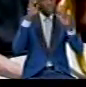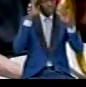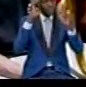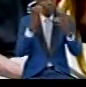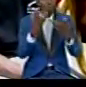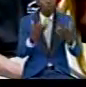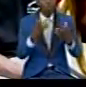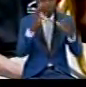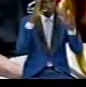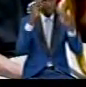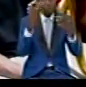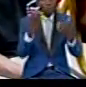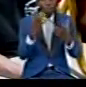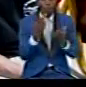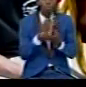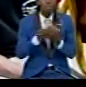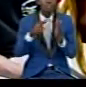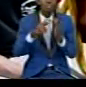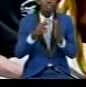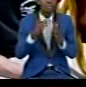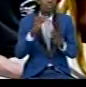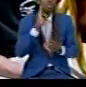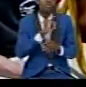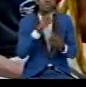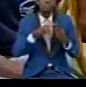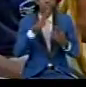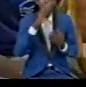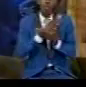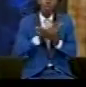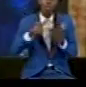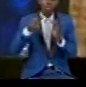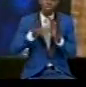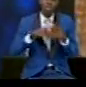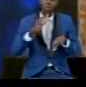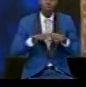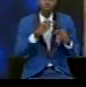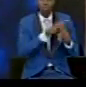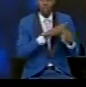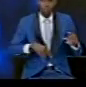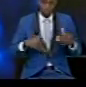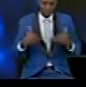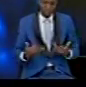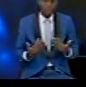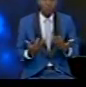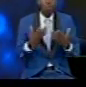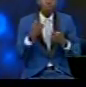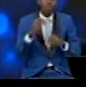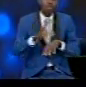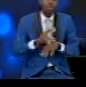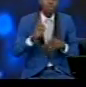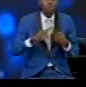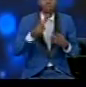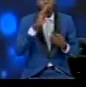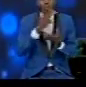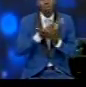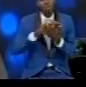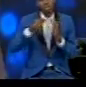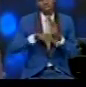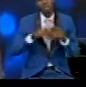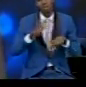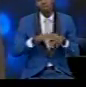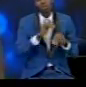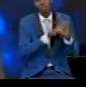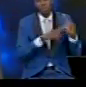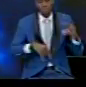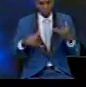to be holiness unto the Lord now. He wants the church to be holiness unto the Lord now. He wants